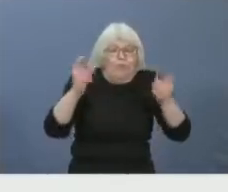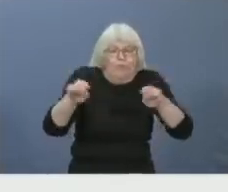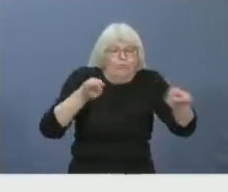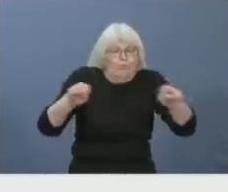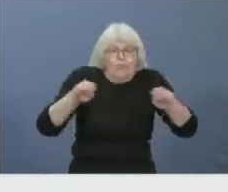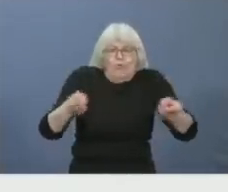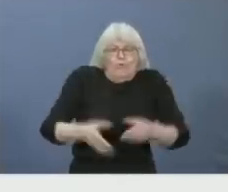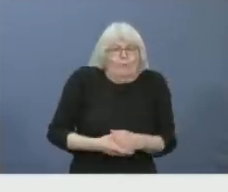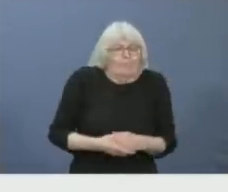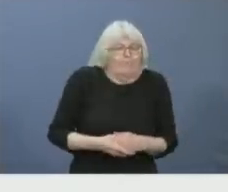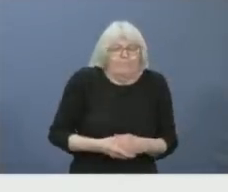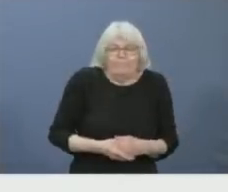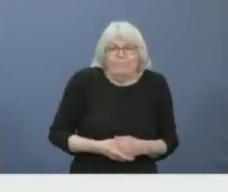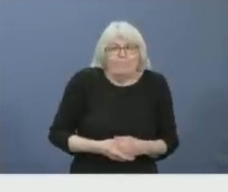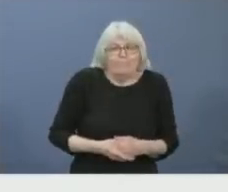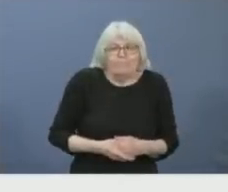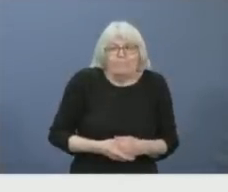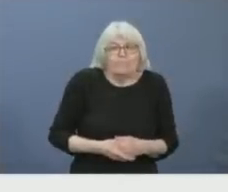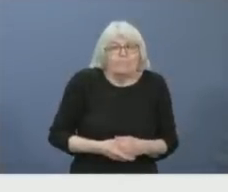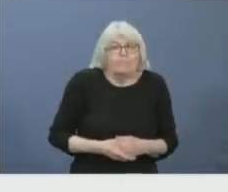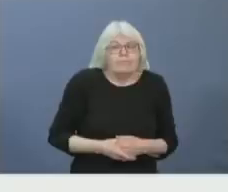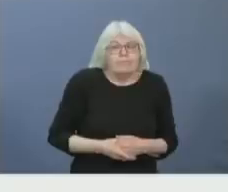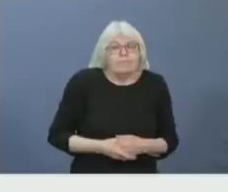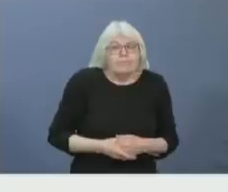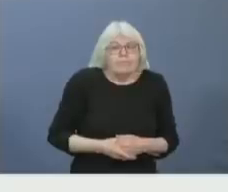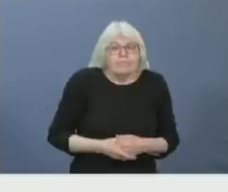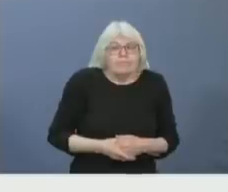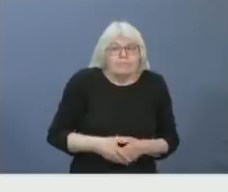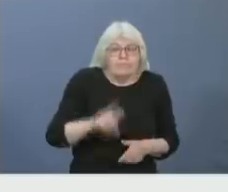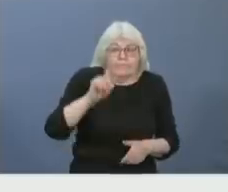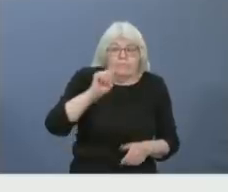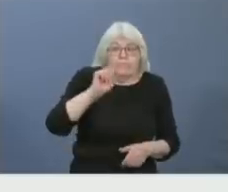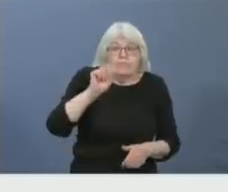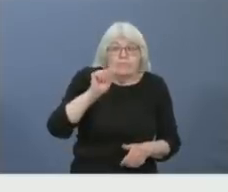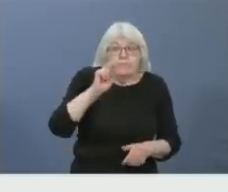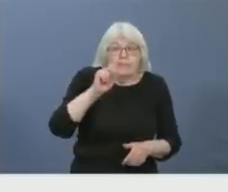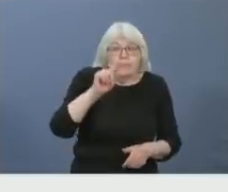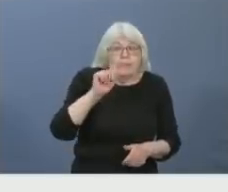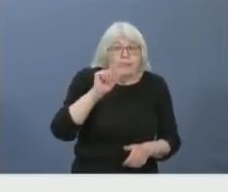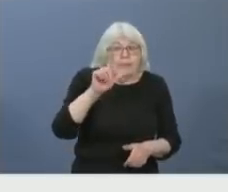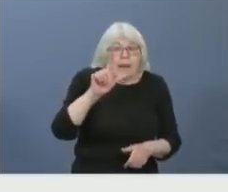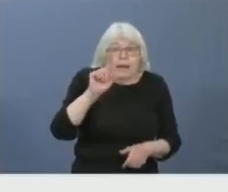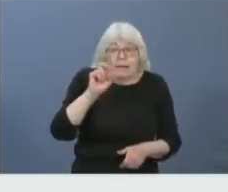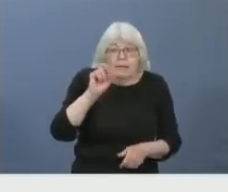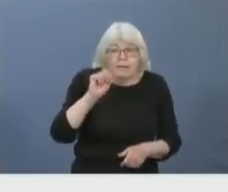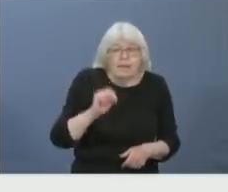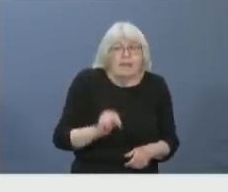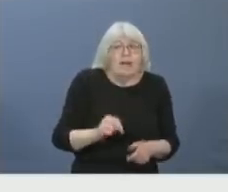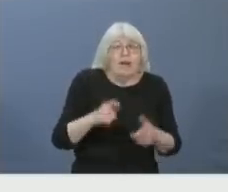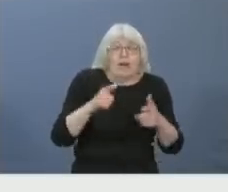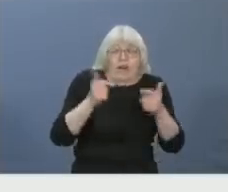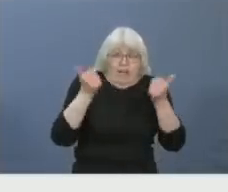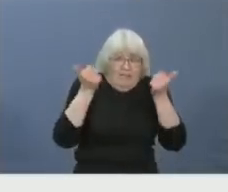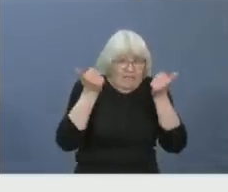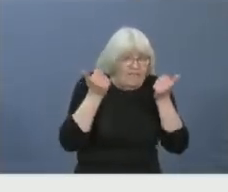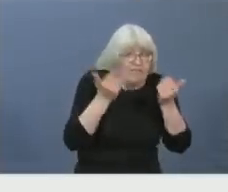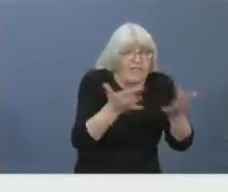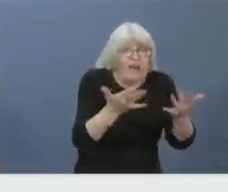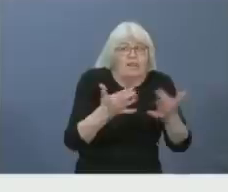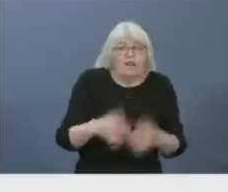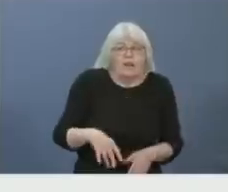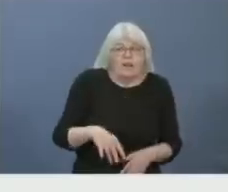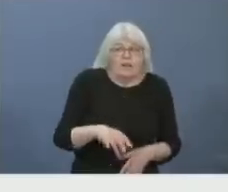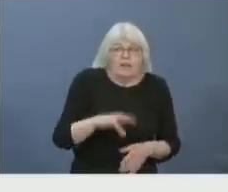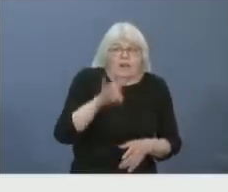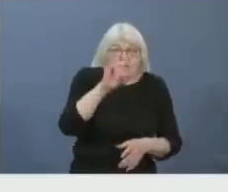We'll start in Tantallon today. So the fire is still estimated at 788 hectares, so that